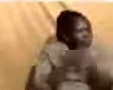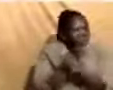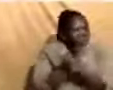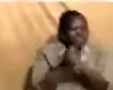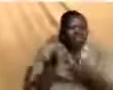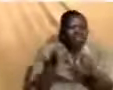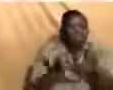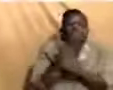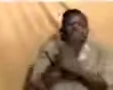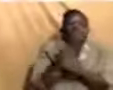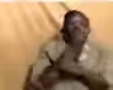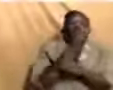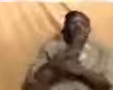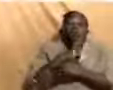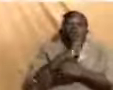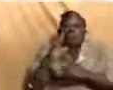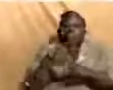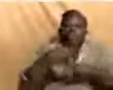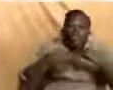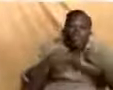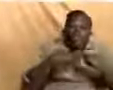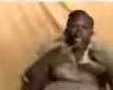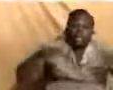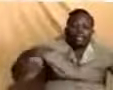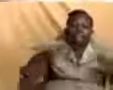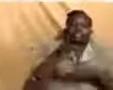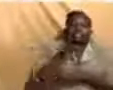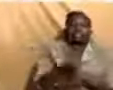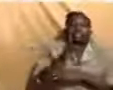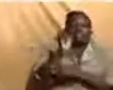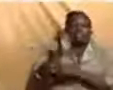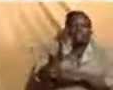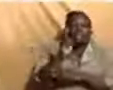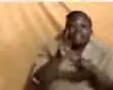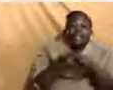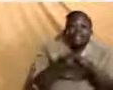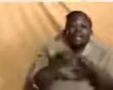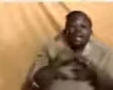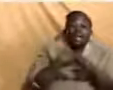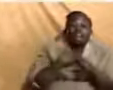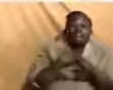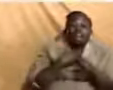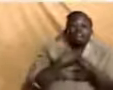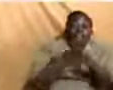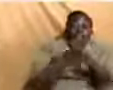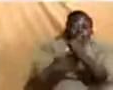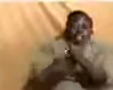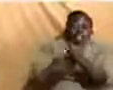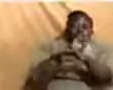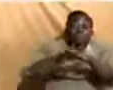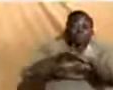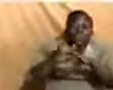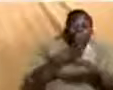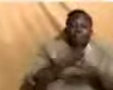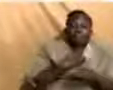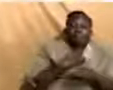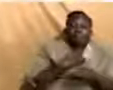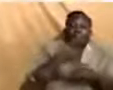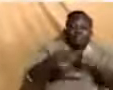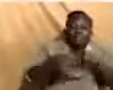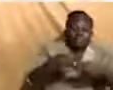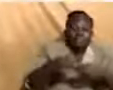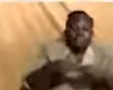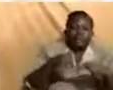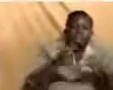or continue any civil proceedings against the president. Then he had absolute immunity against civil proceedings. But under the current